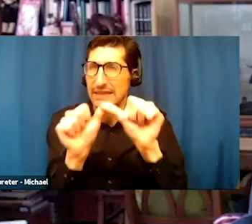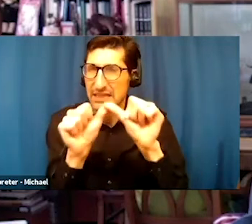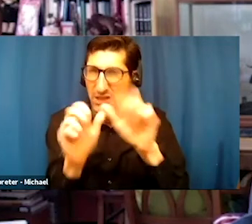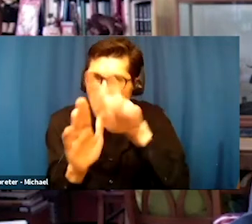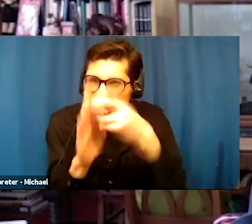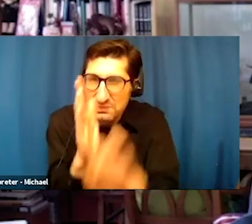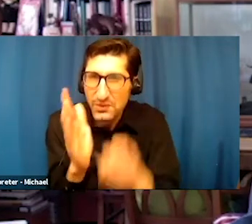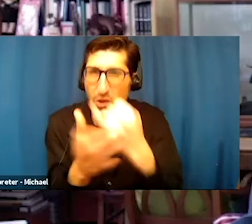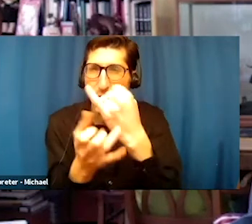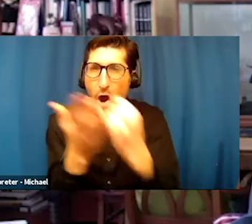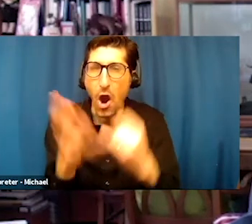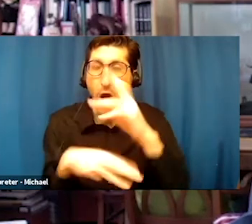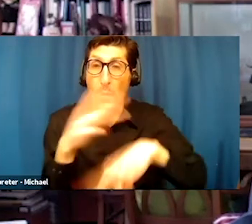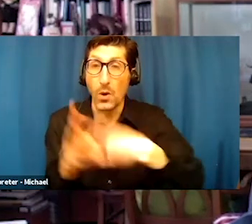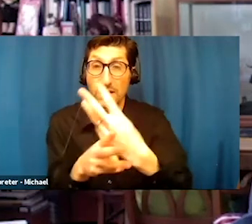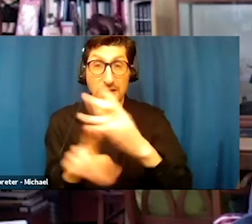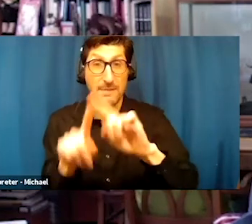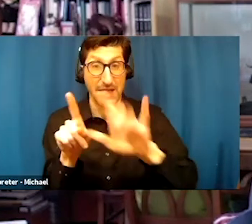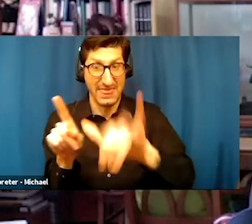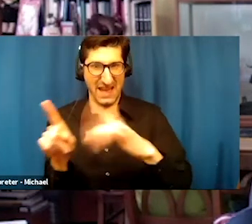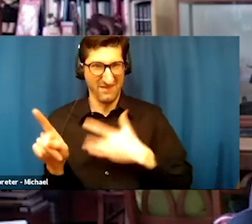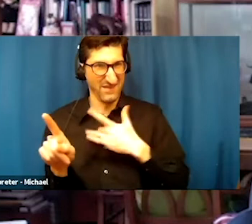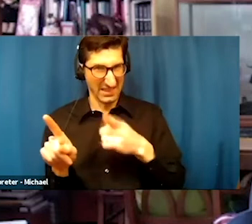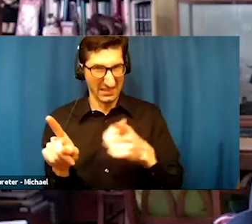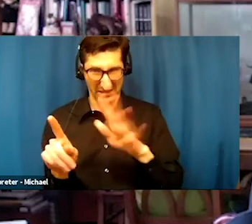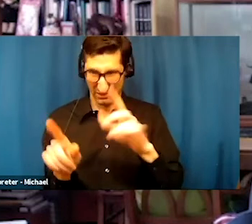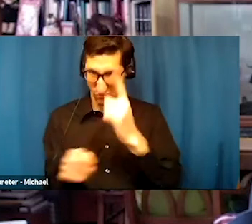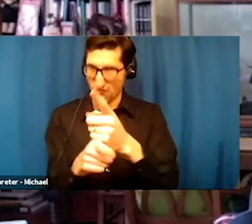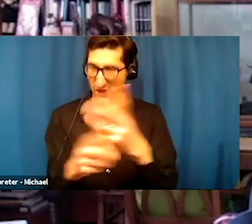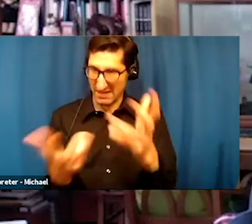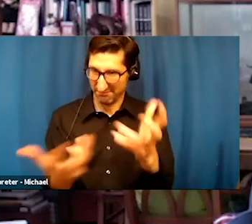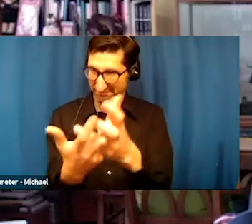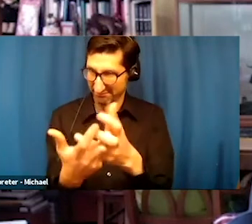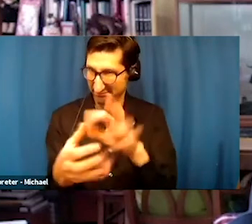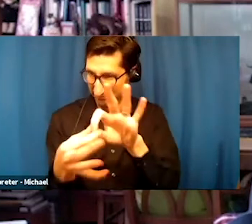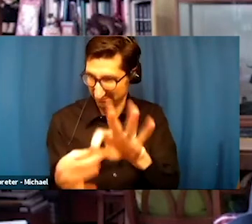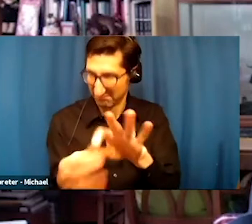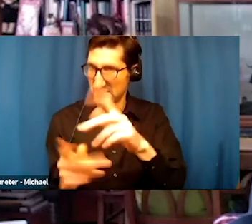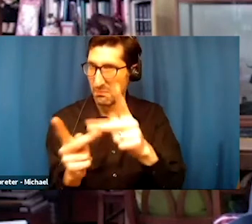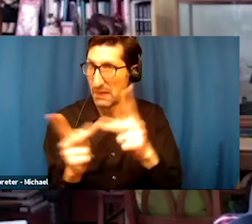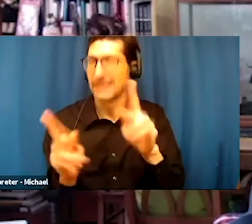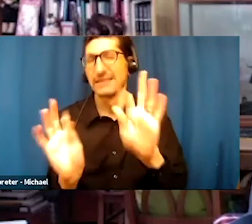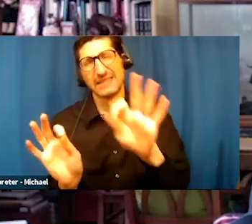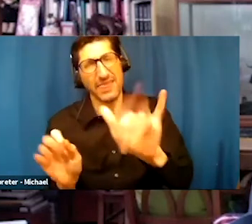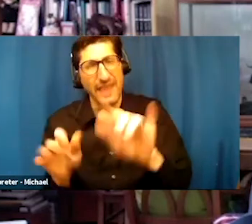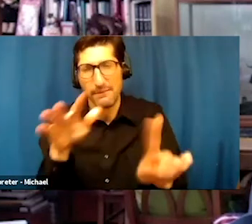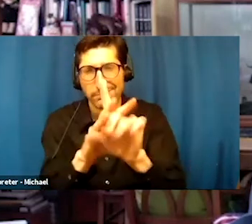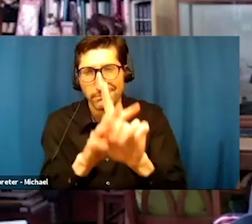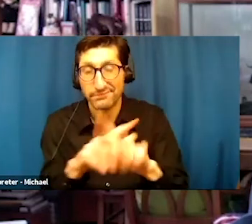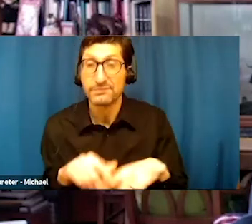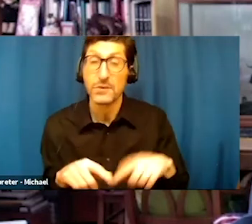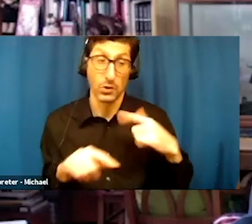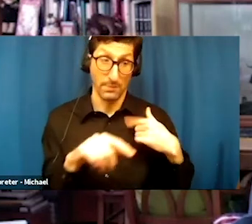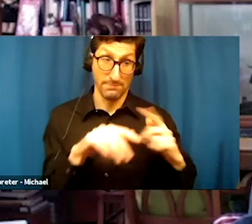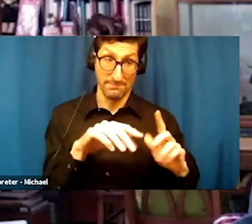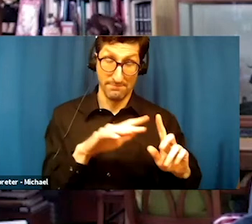your place just kind of mysteriously shows up. so I think right from kindergarten, I figured